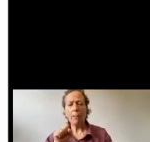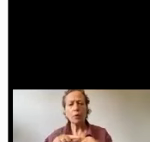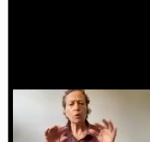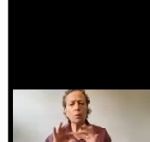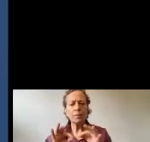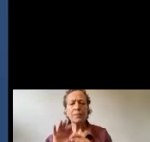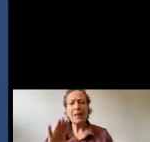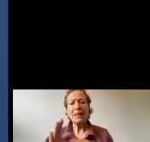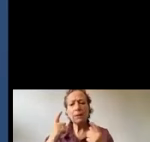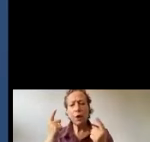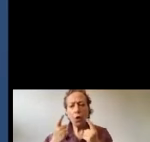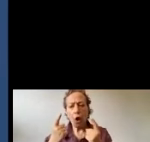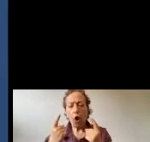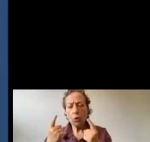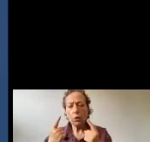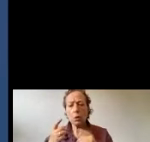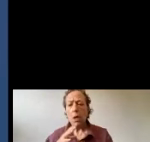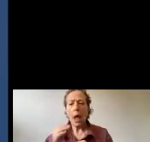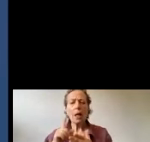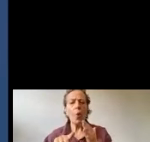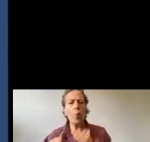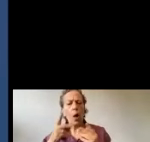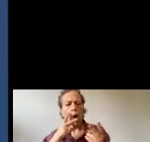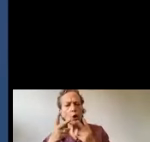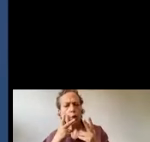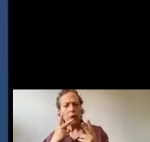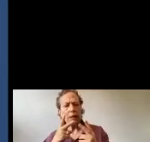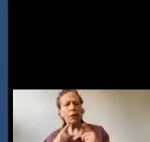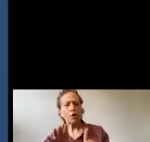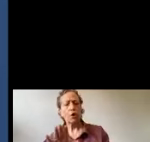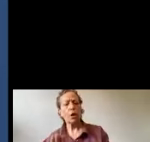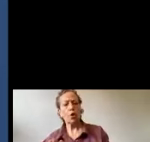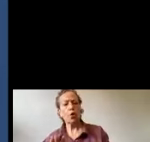us his thoughts, see what issues you're seeing in practice